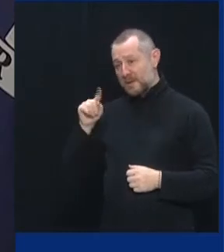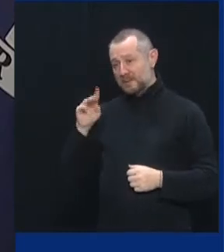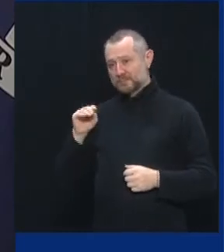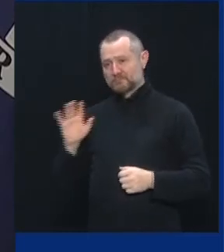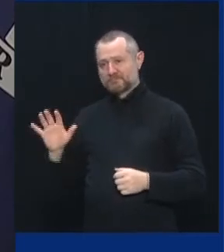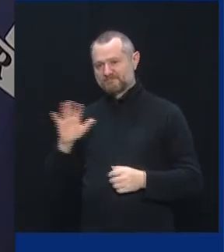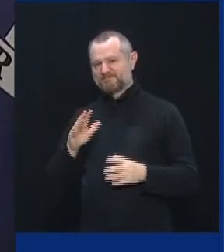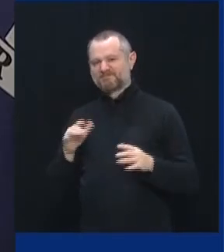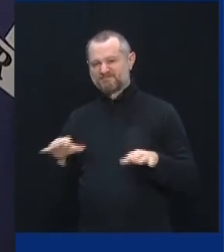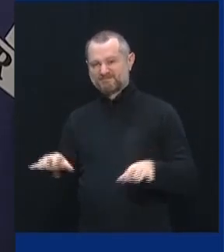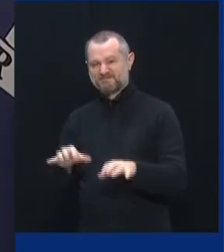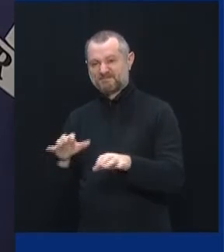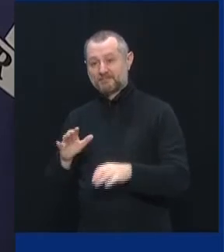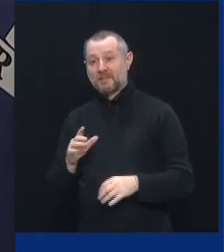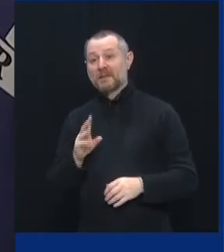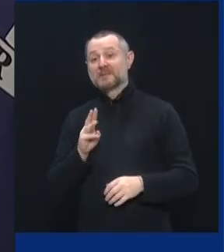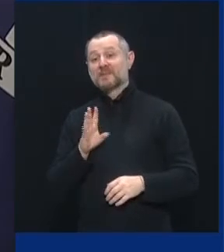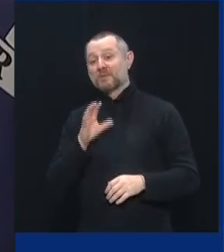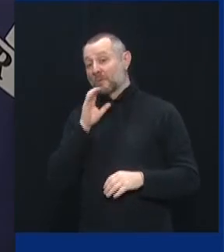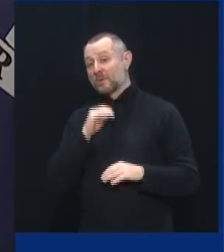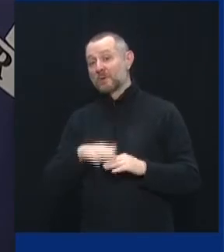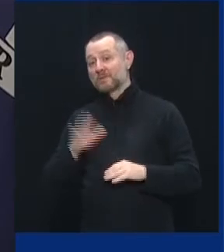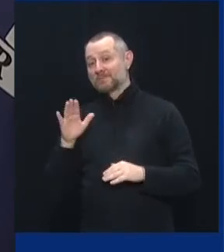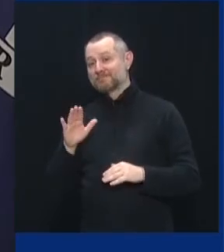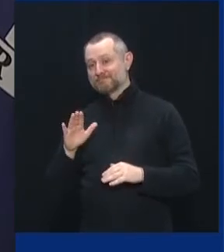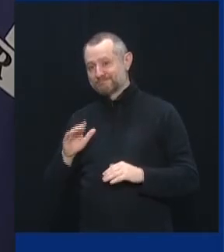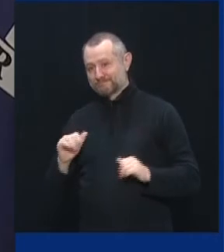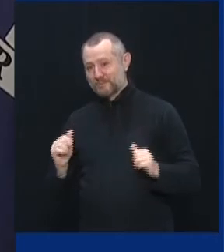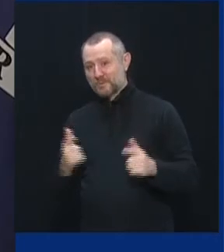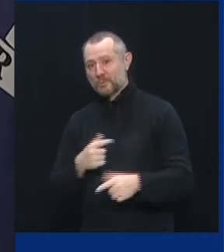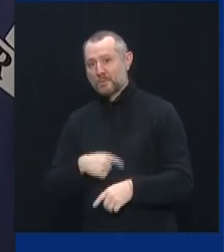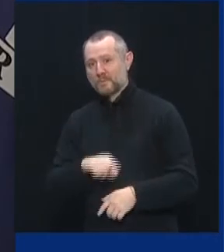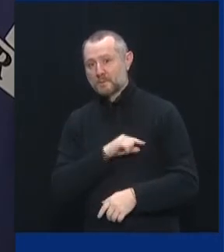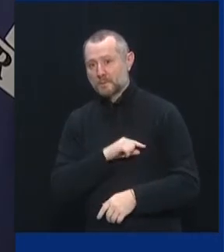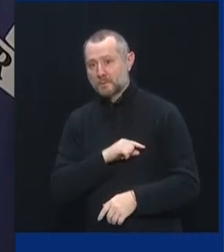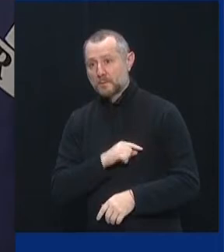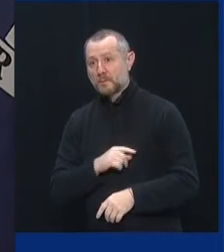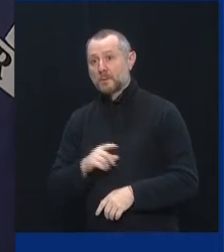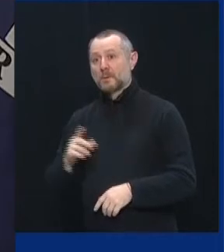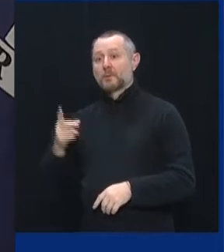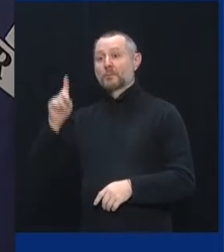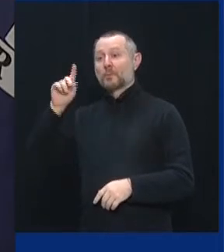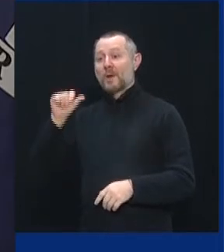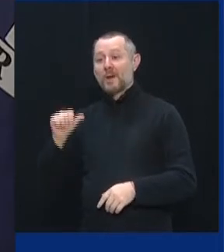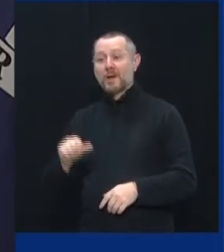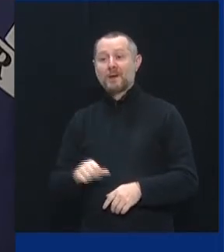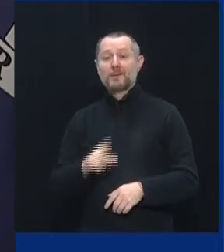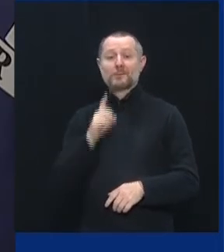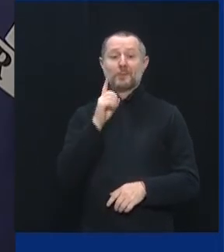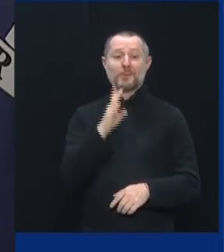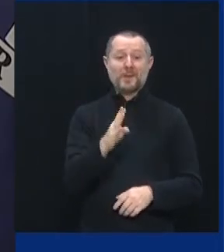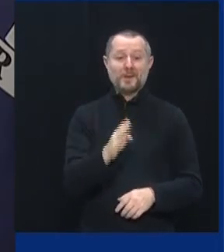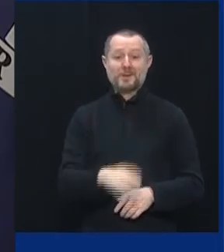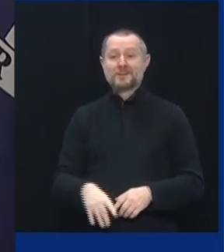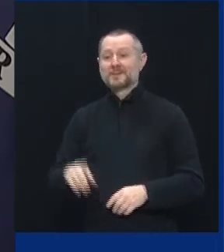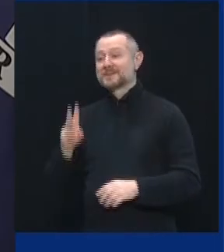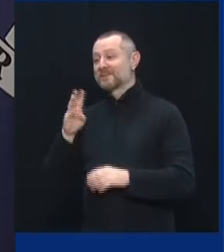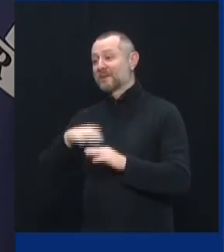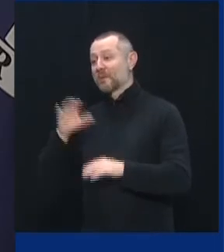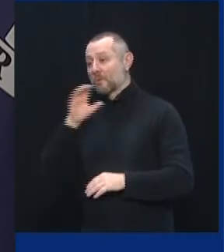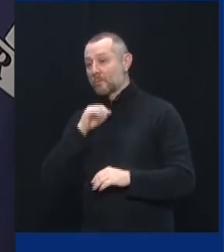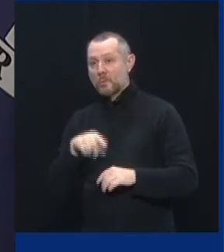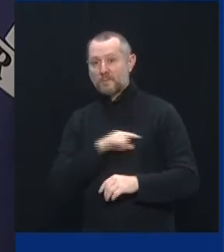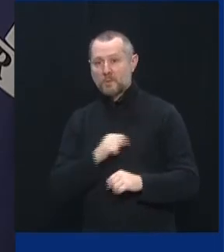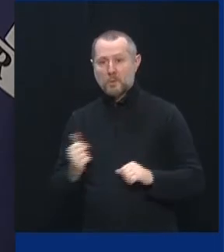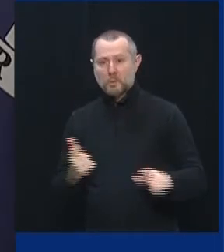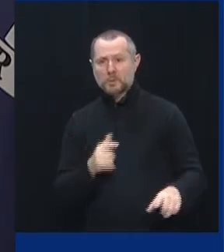65 plus, everybody's eligible. 1A, 1B, 65 plus. Everybody's eligible. That's the good news. Bad news